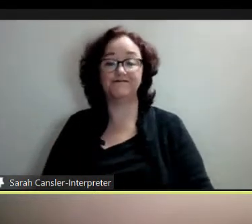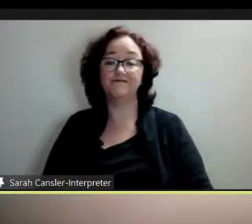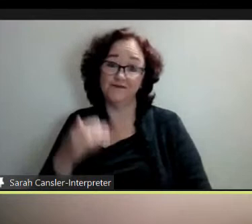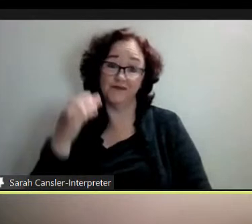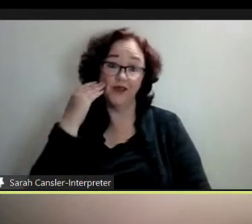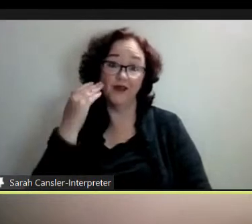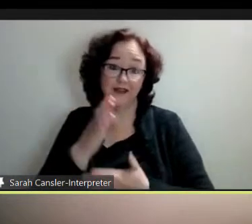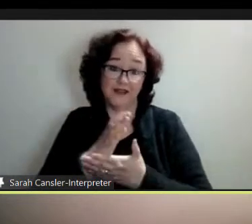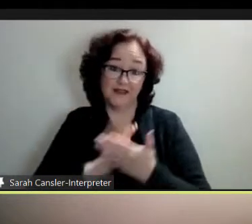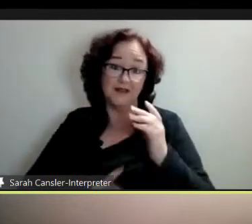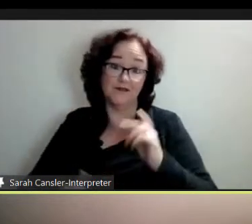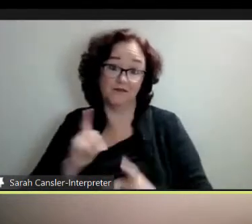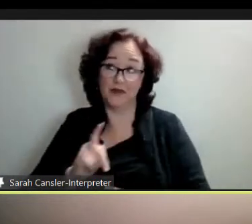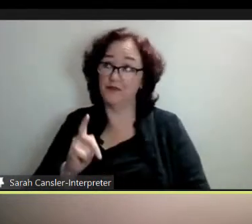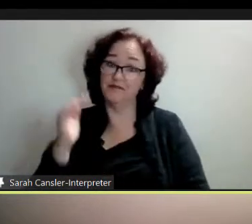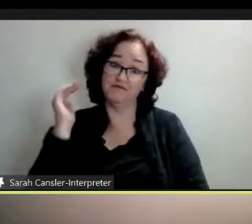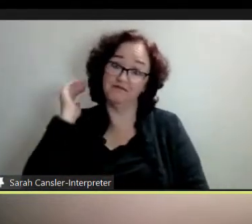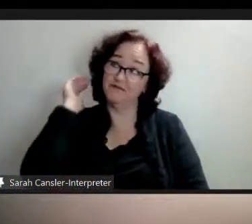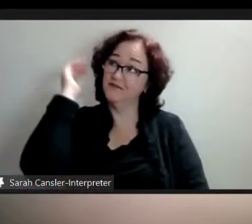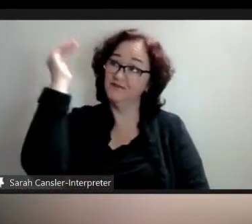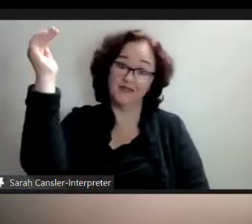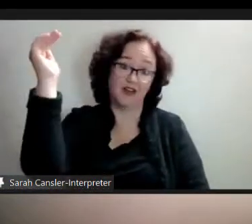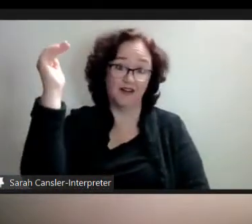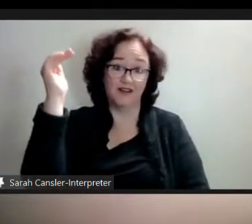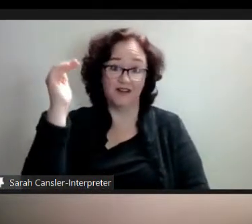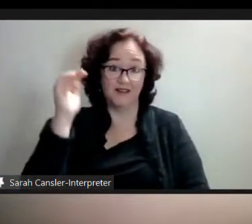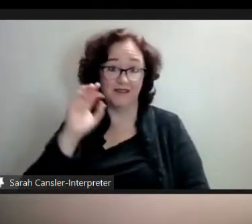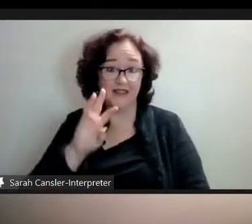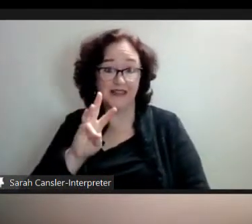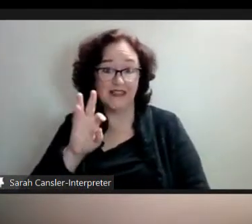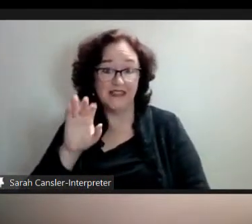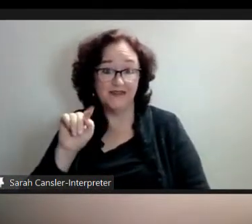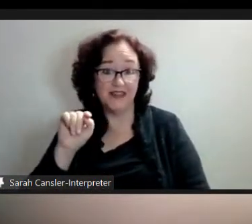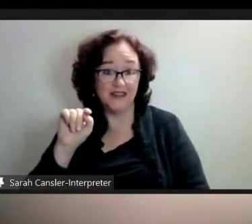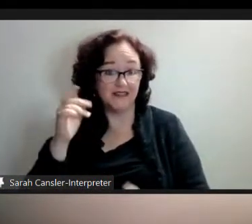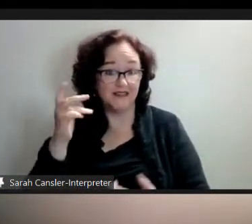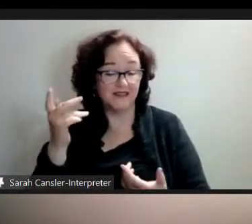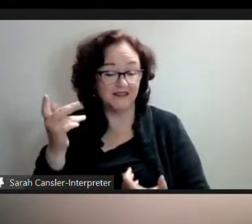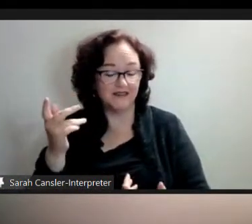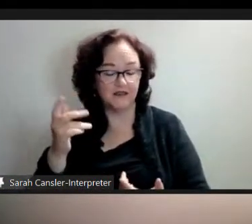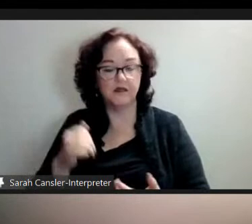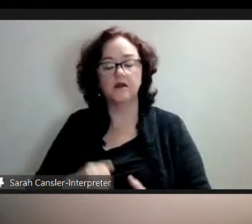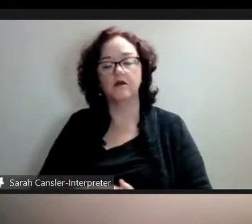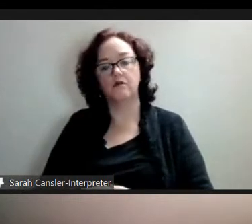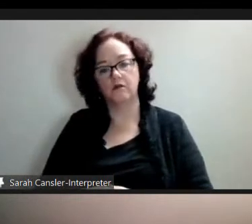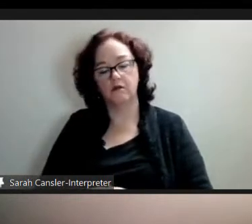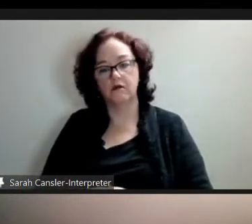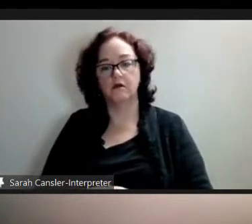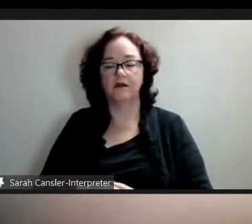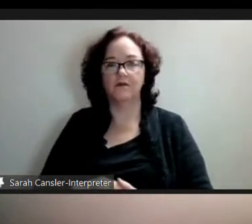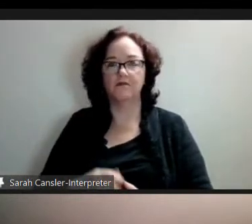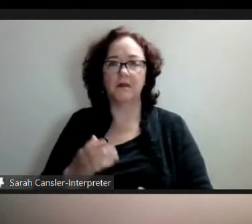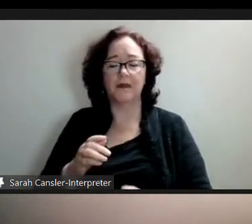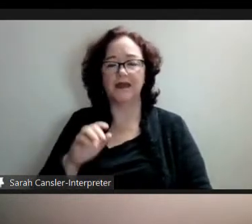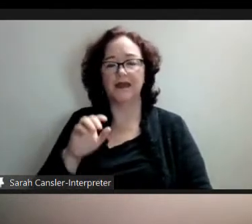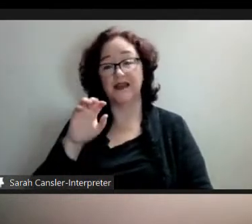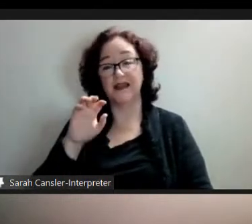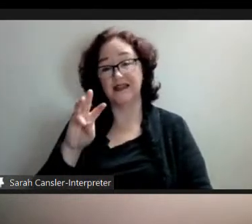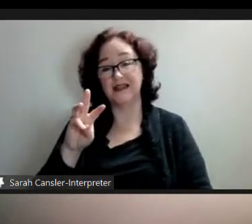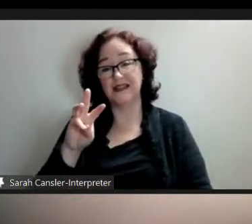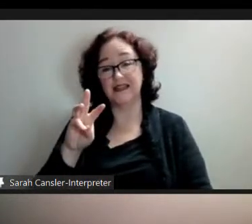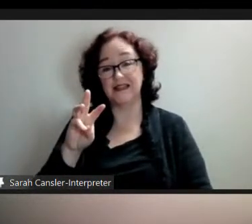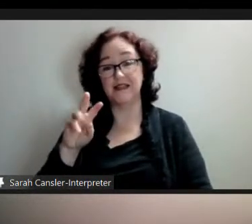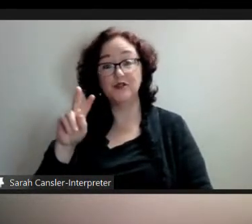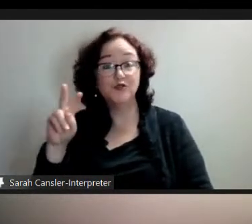are well over 6 feet. Yeah, I think it's once you get around 6'2", you might have a problem with some of the